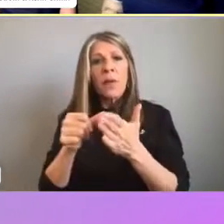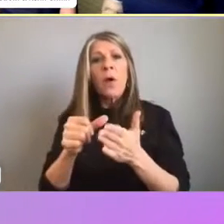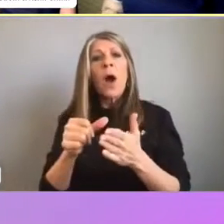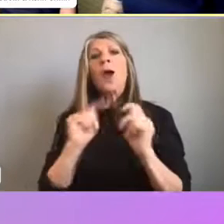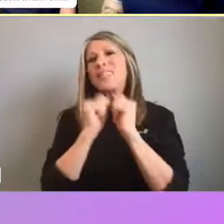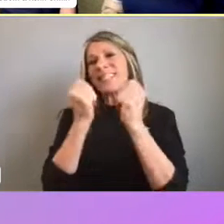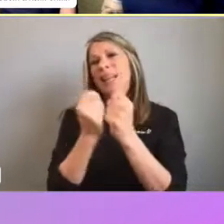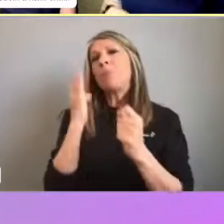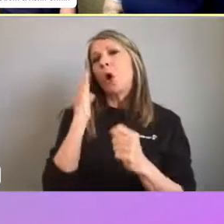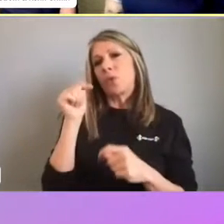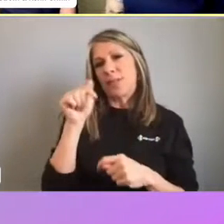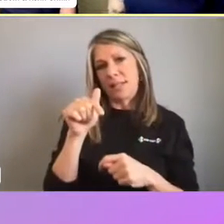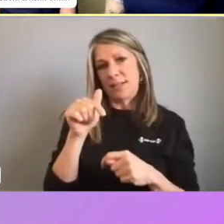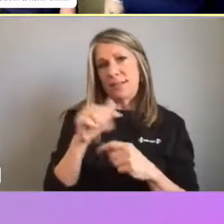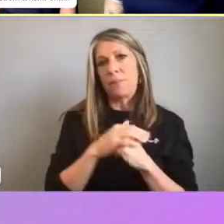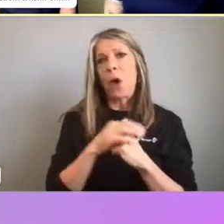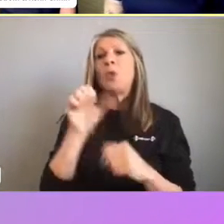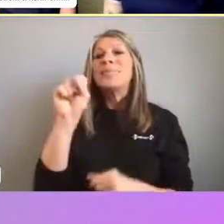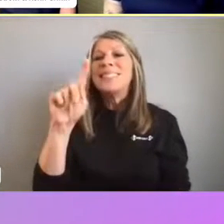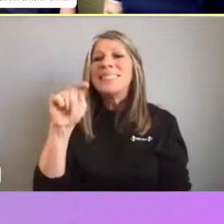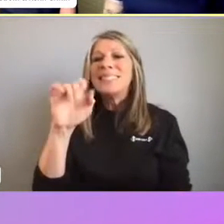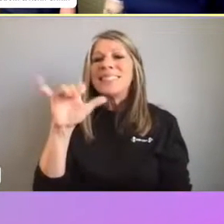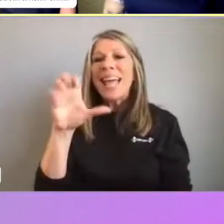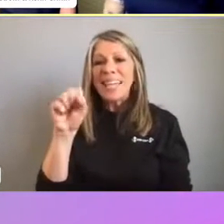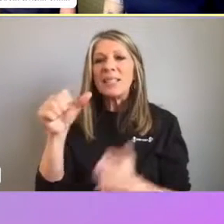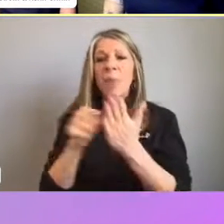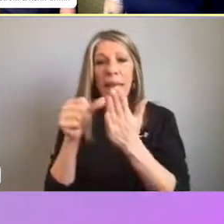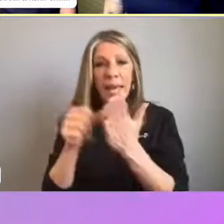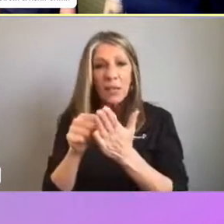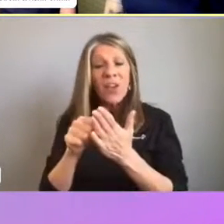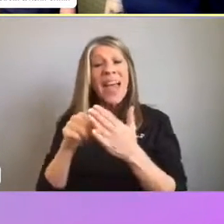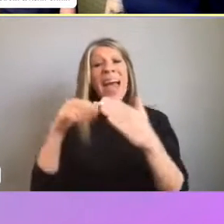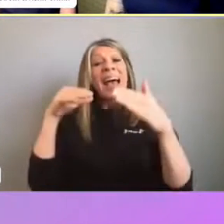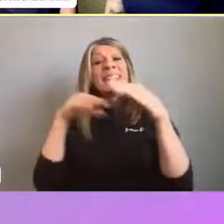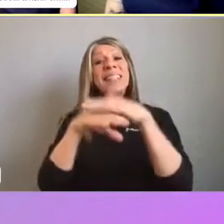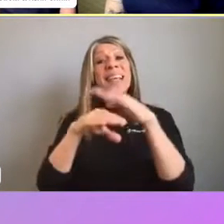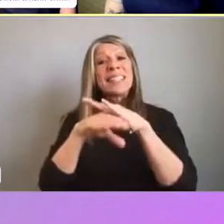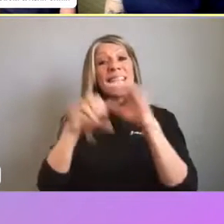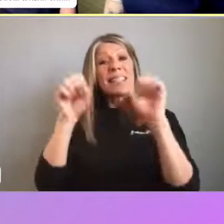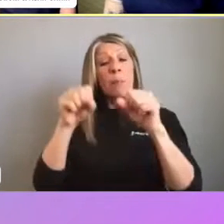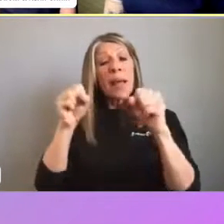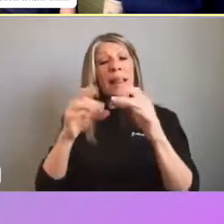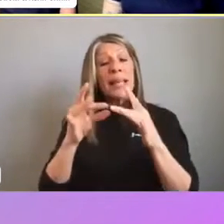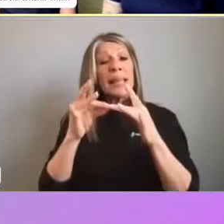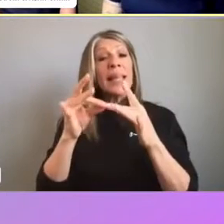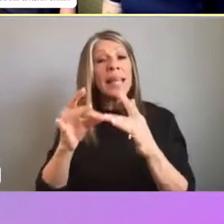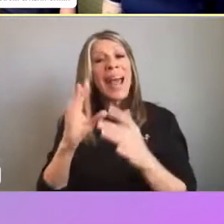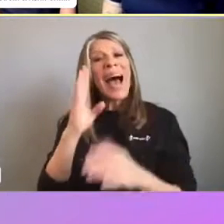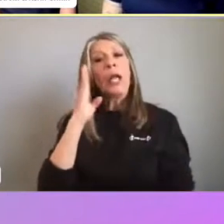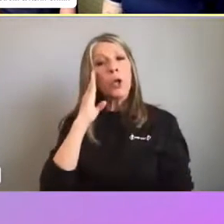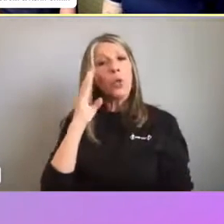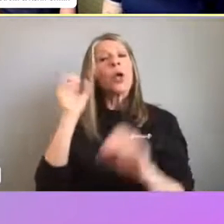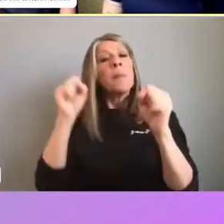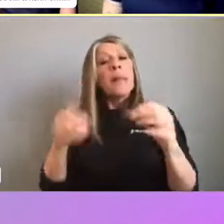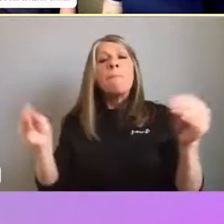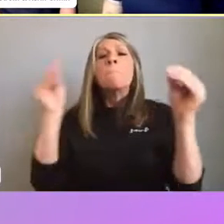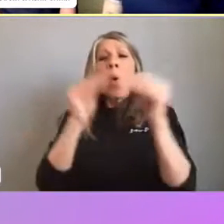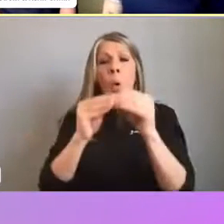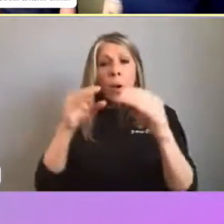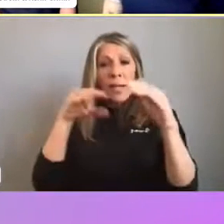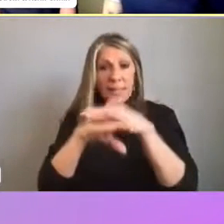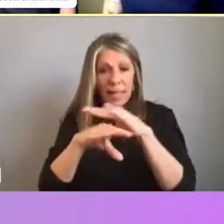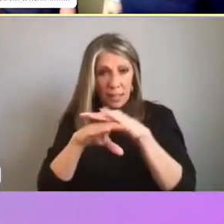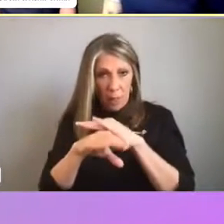well. However, as the accessibility lead, I knew it could be even more accessible.